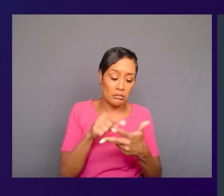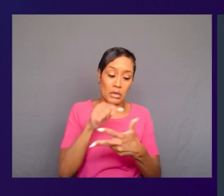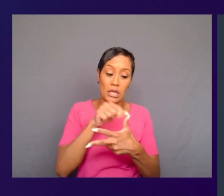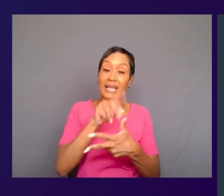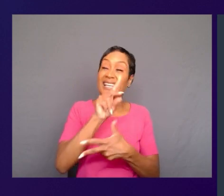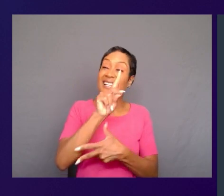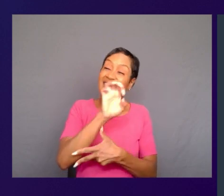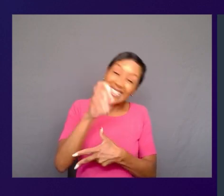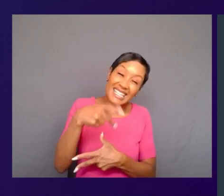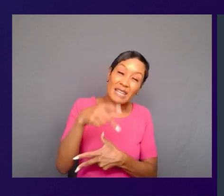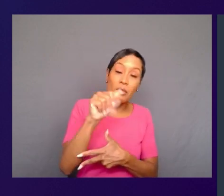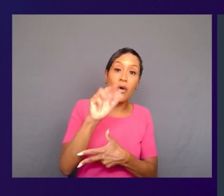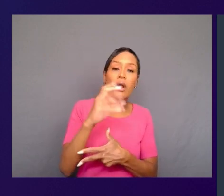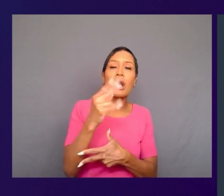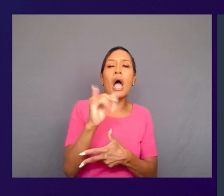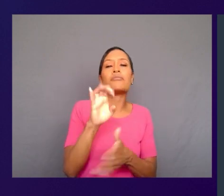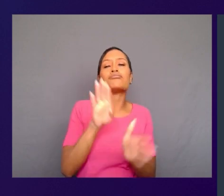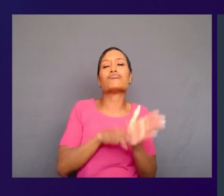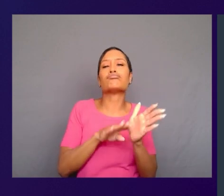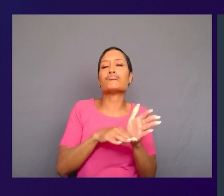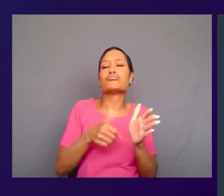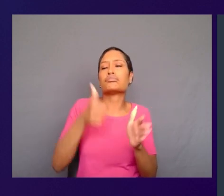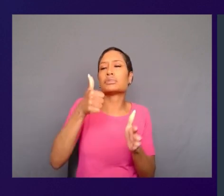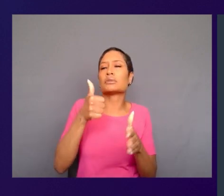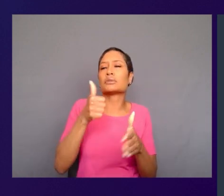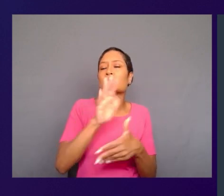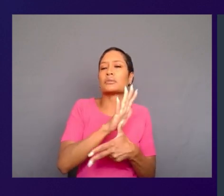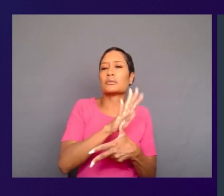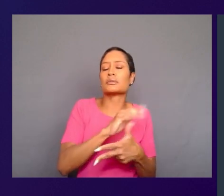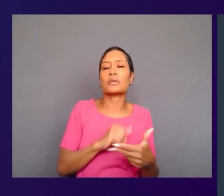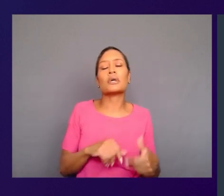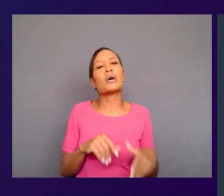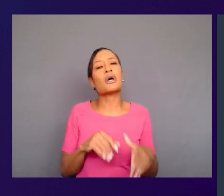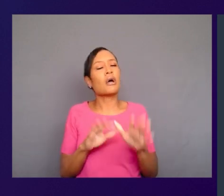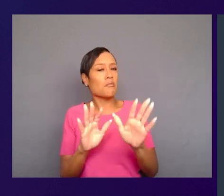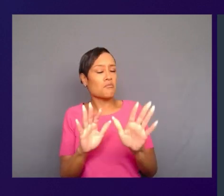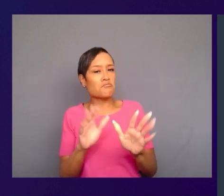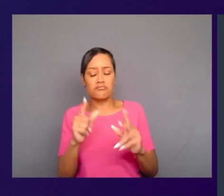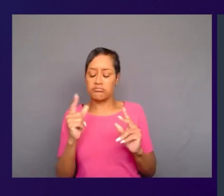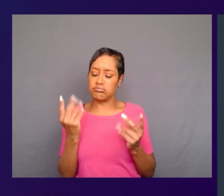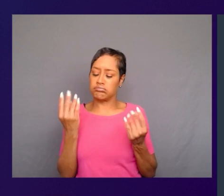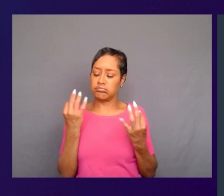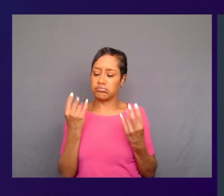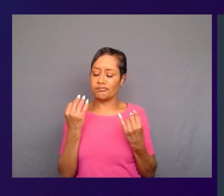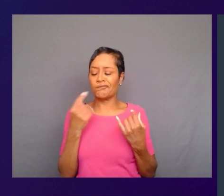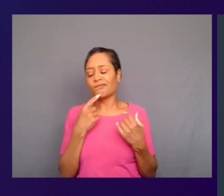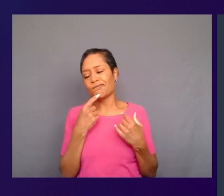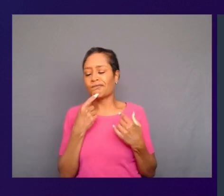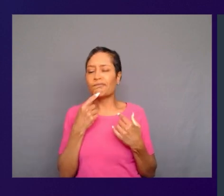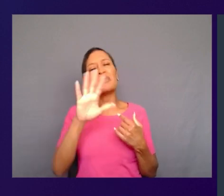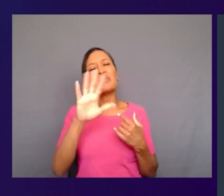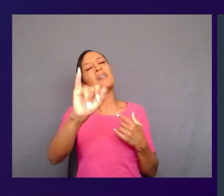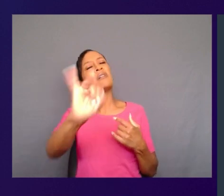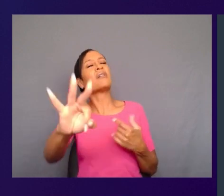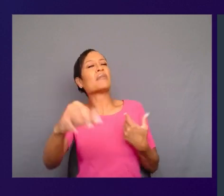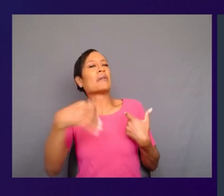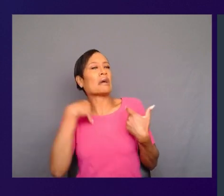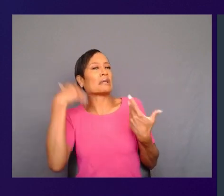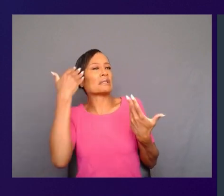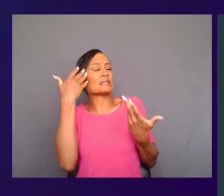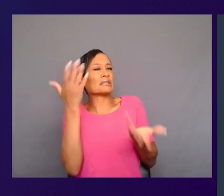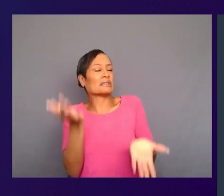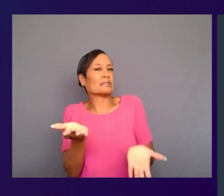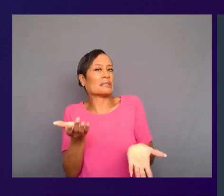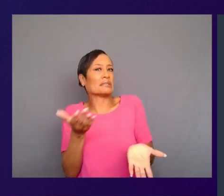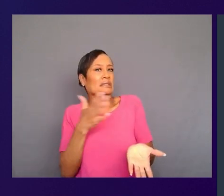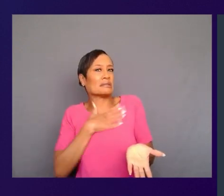Archive provides the lowest cost storage option. Now, you may ask me, what if I do not know my access pattern?